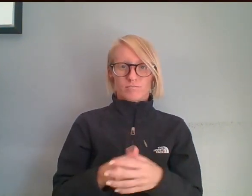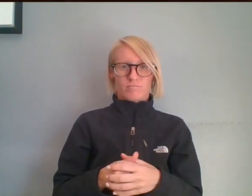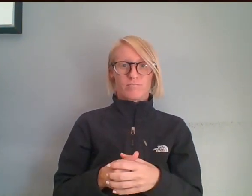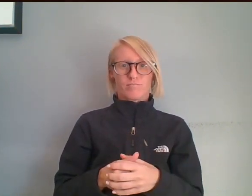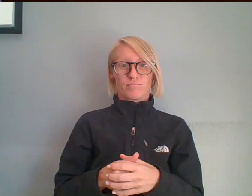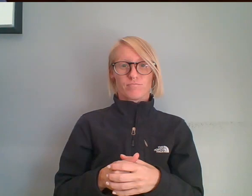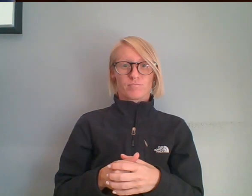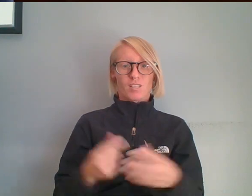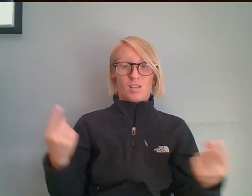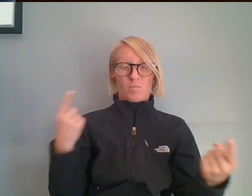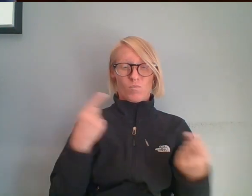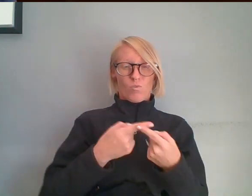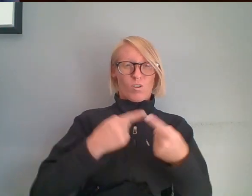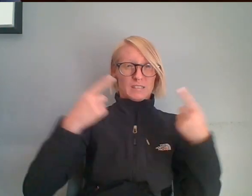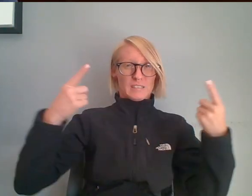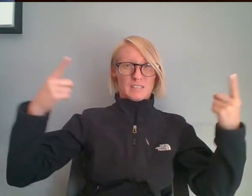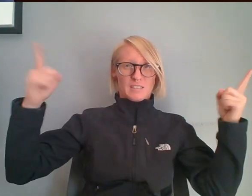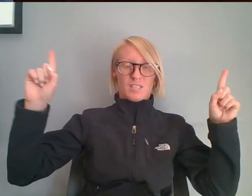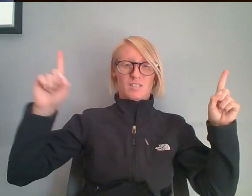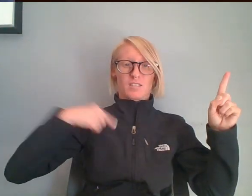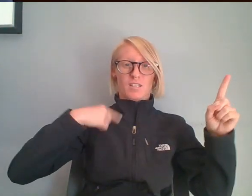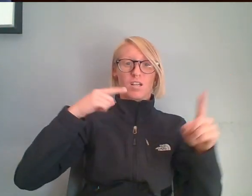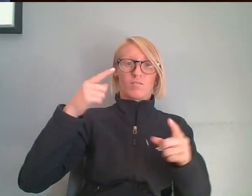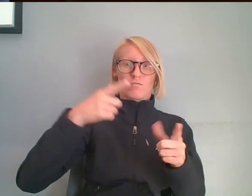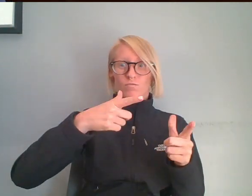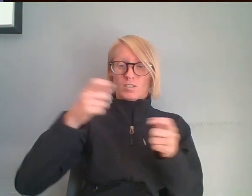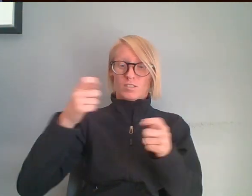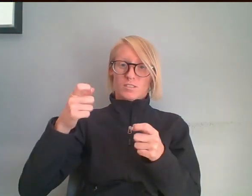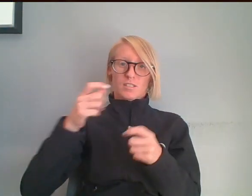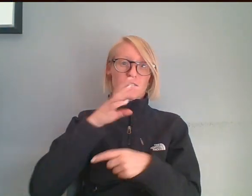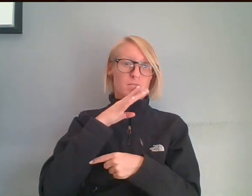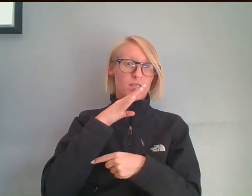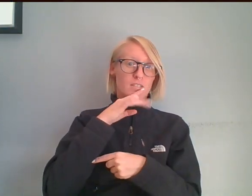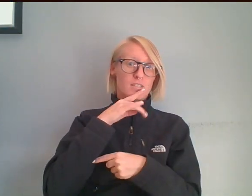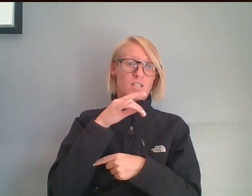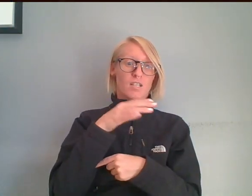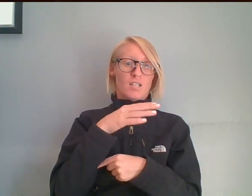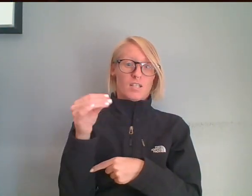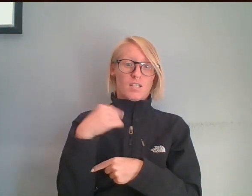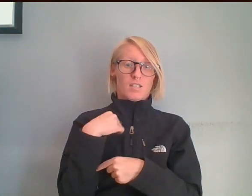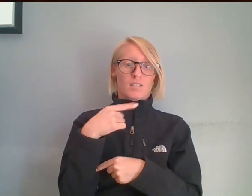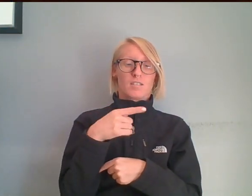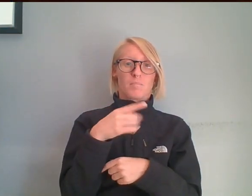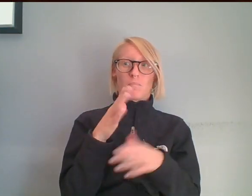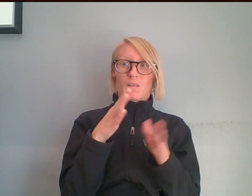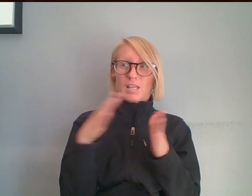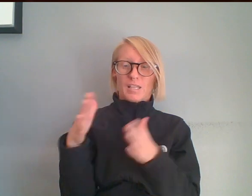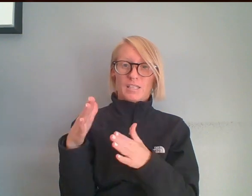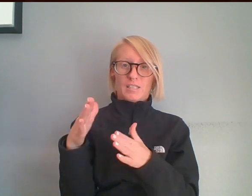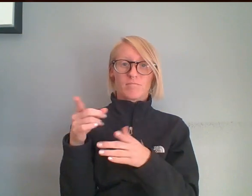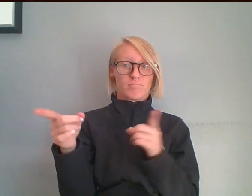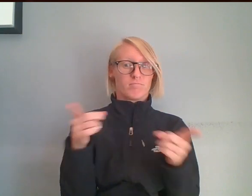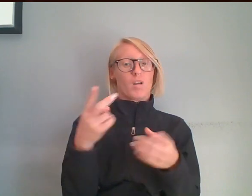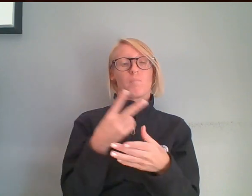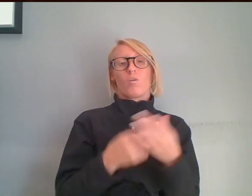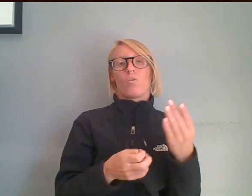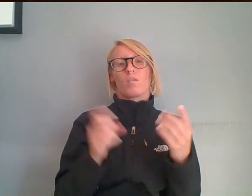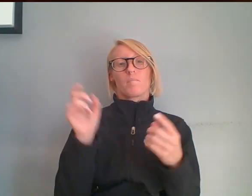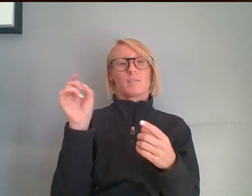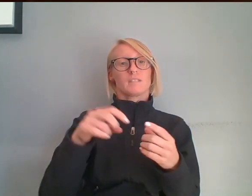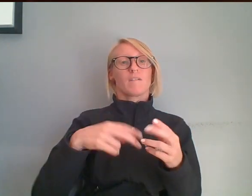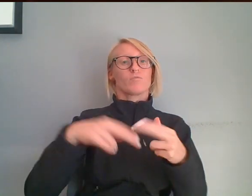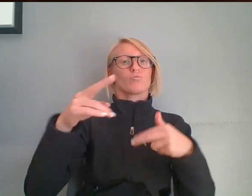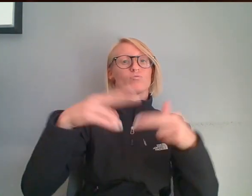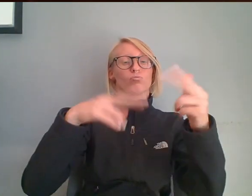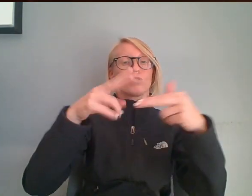The key to successful spontaneous speaking, and by the way, planned speaking, is having a structure. I would like to introduce